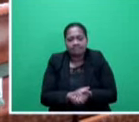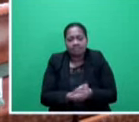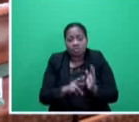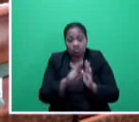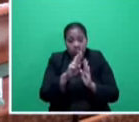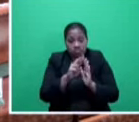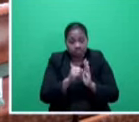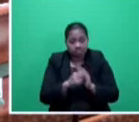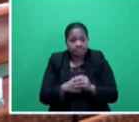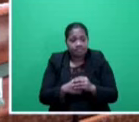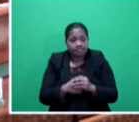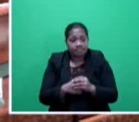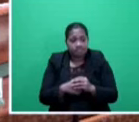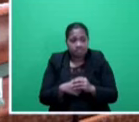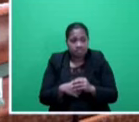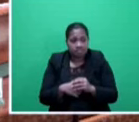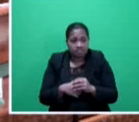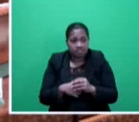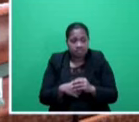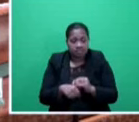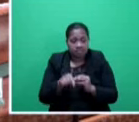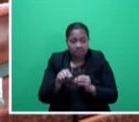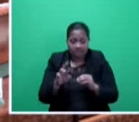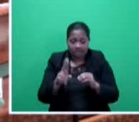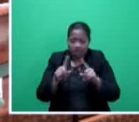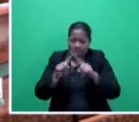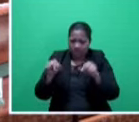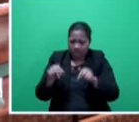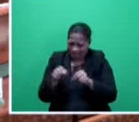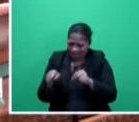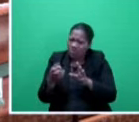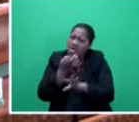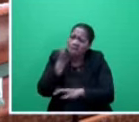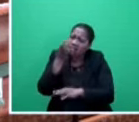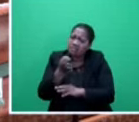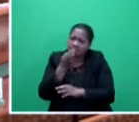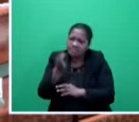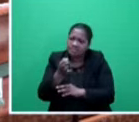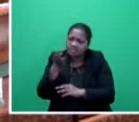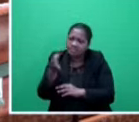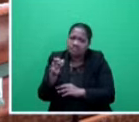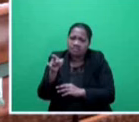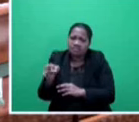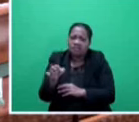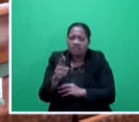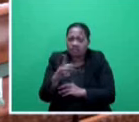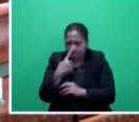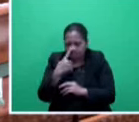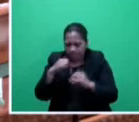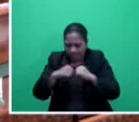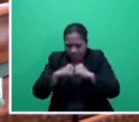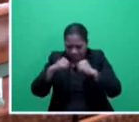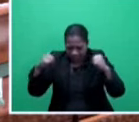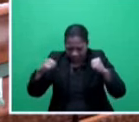Ruling in relation to petition for Parliament to inquire into domestic violence in